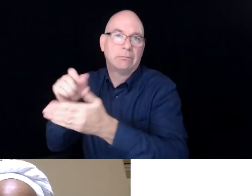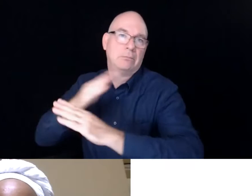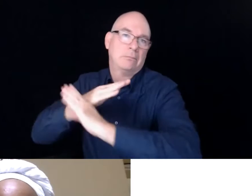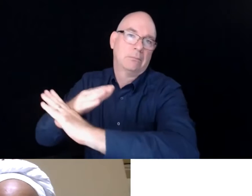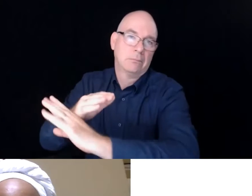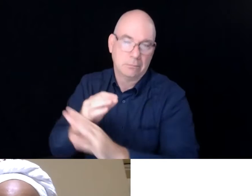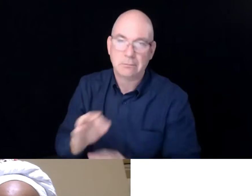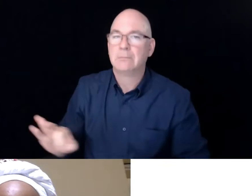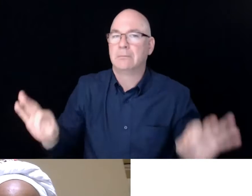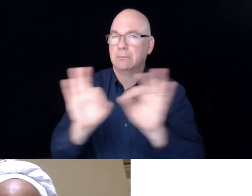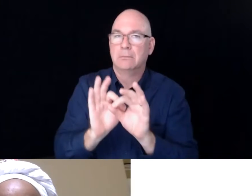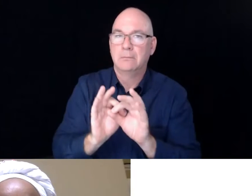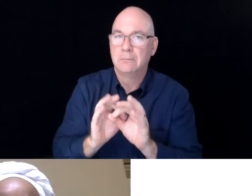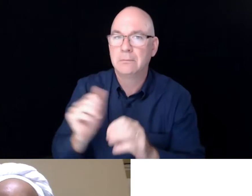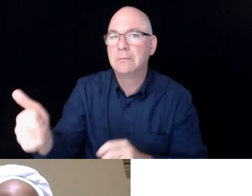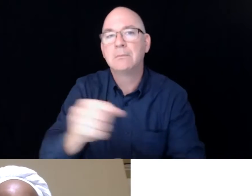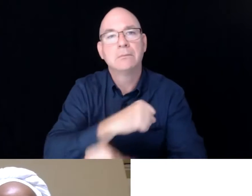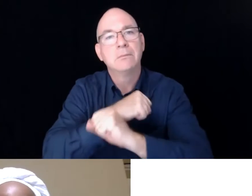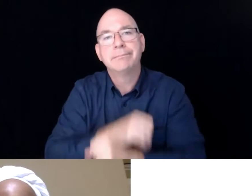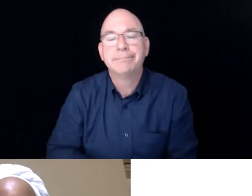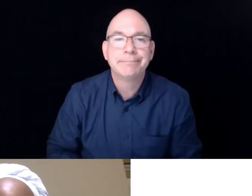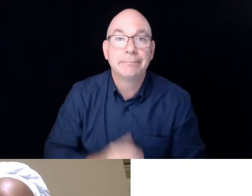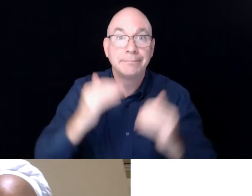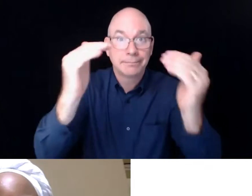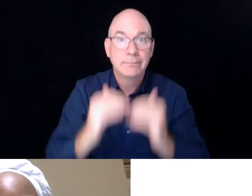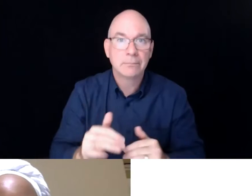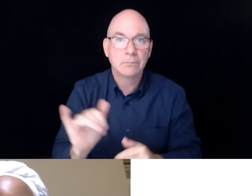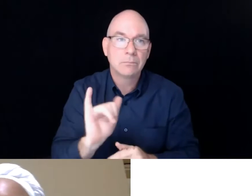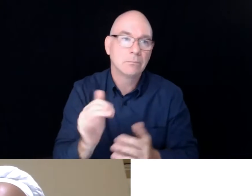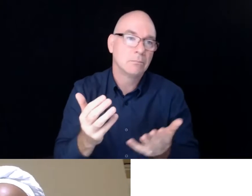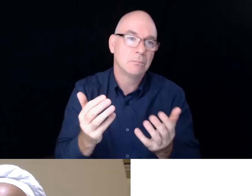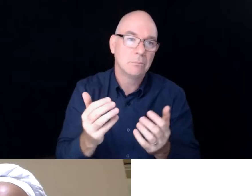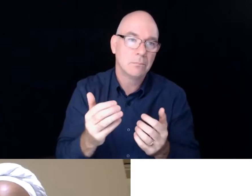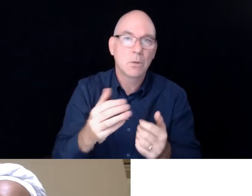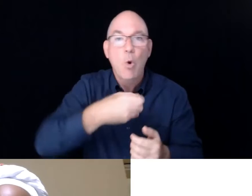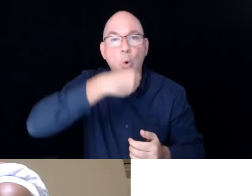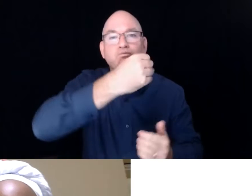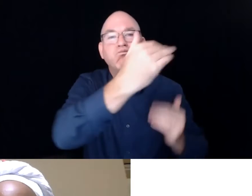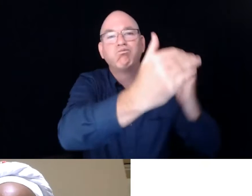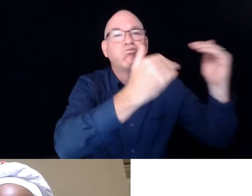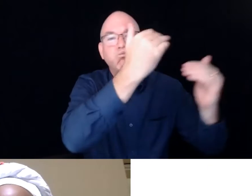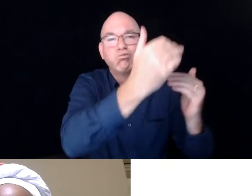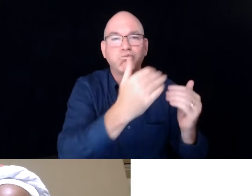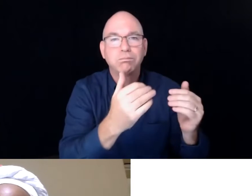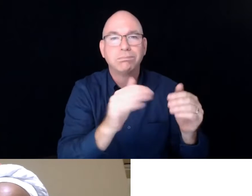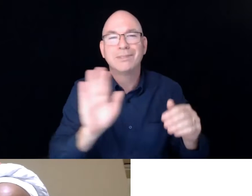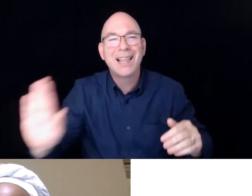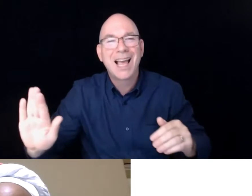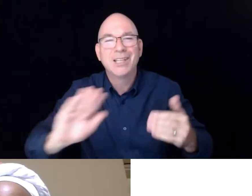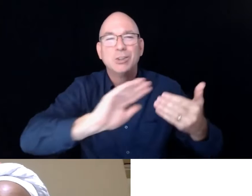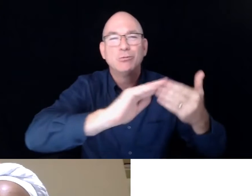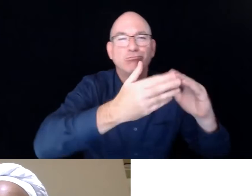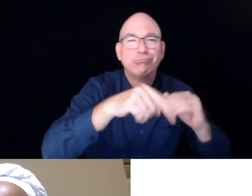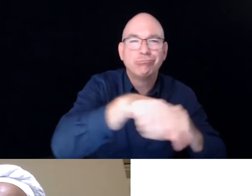they safeguard themselves. And then again, working with older people in their community. And here I'm